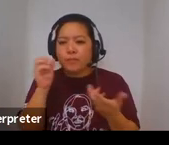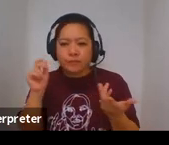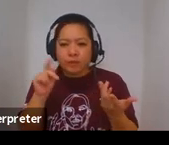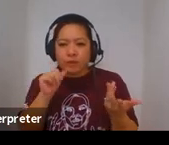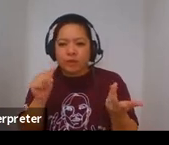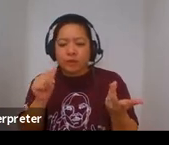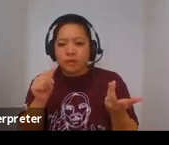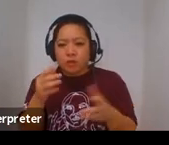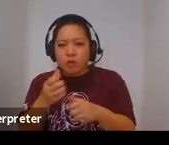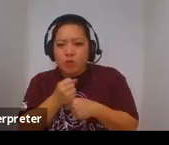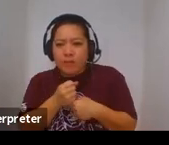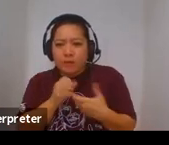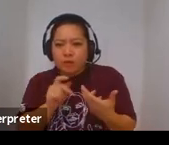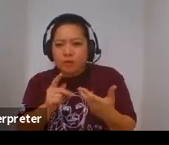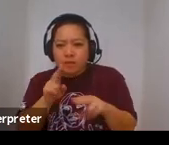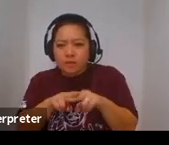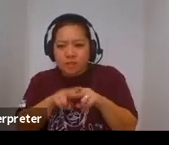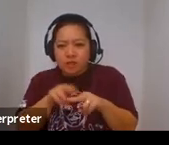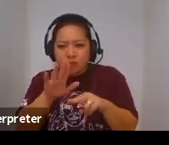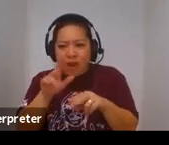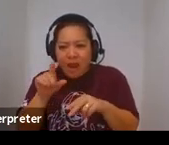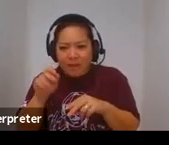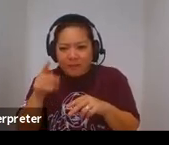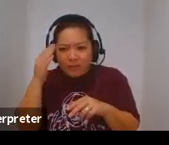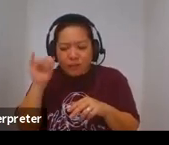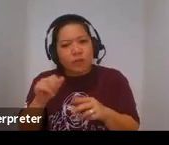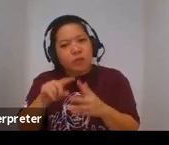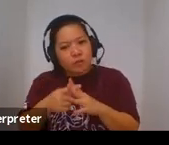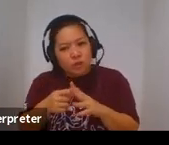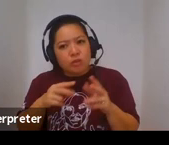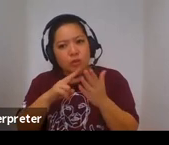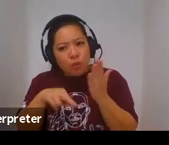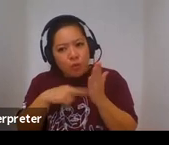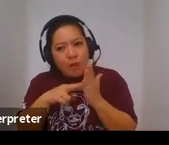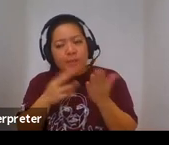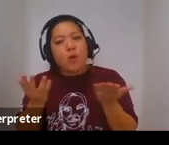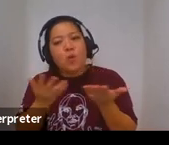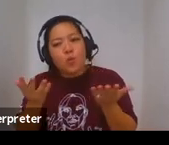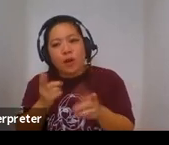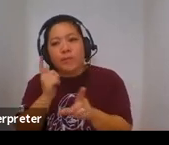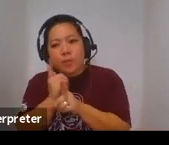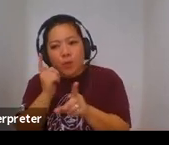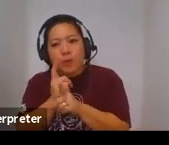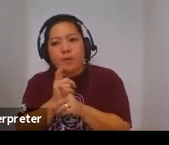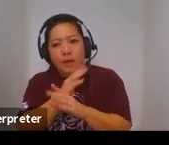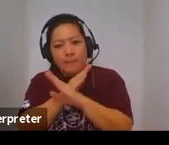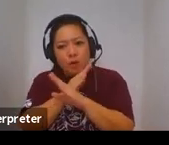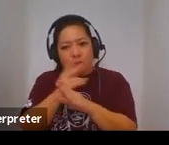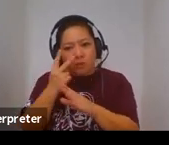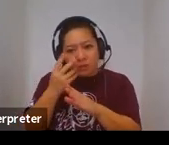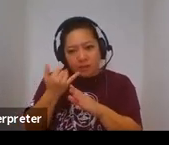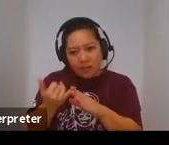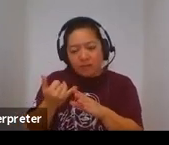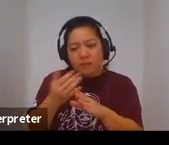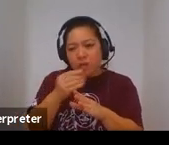don't grab them or have them sit on your lap. You start to model what appropriate boundaries look like, and